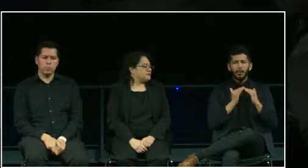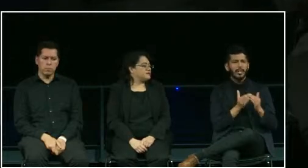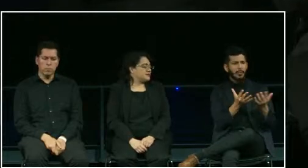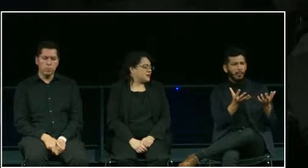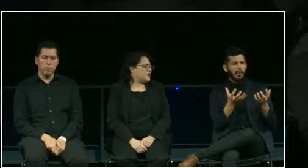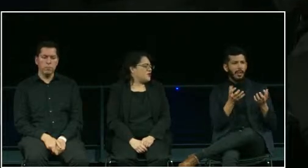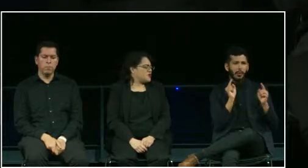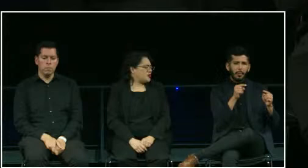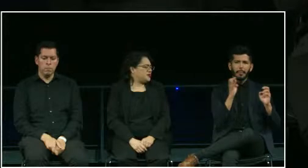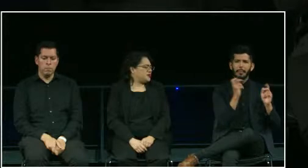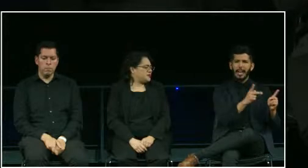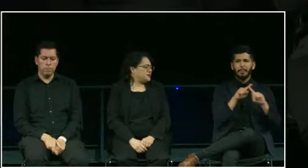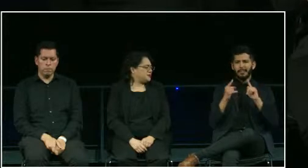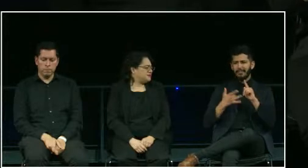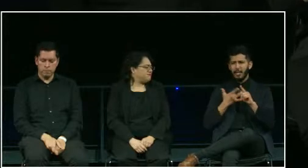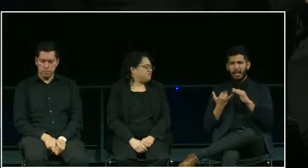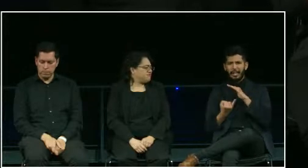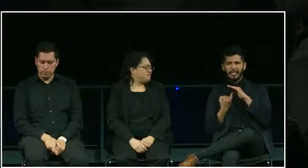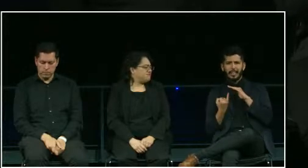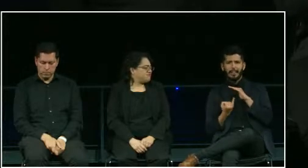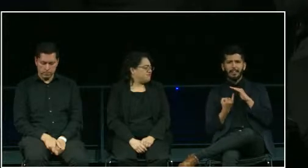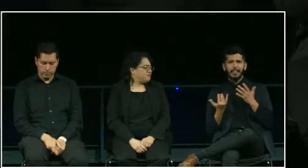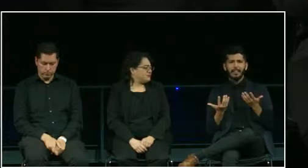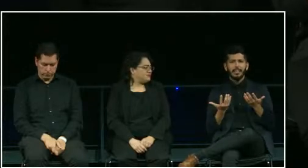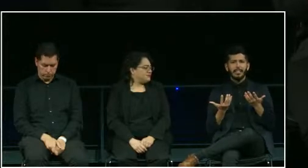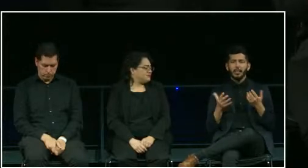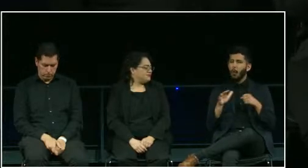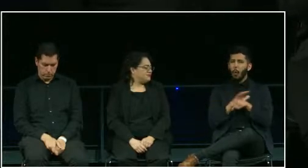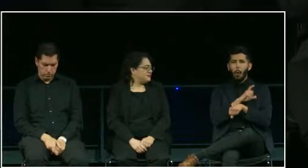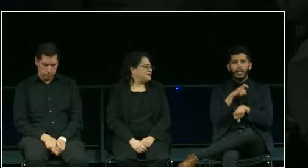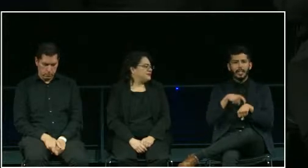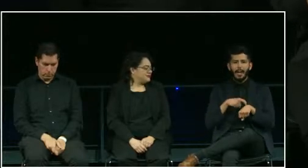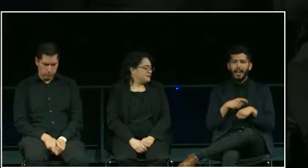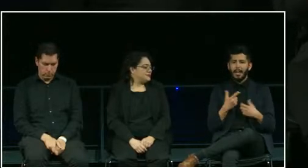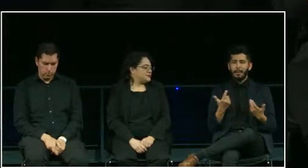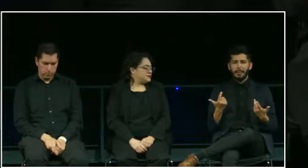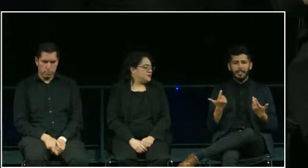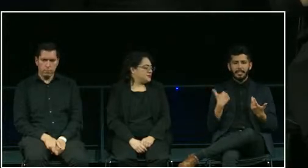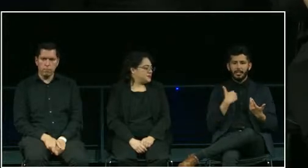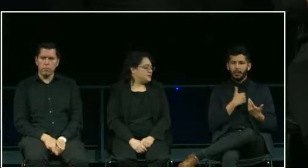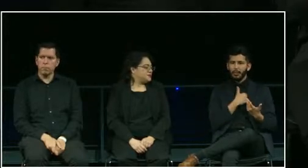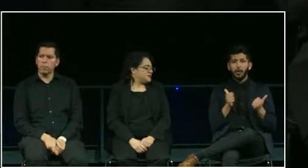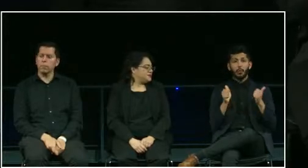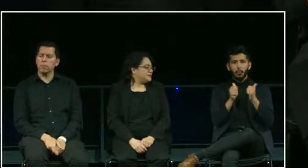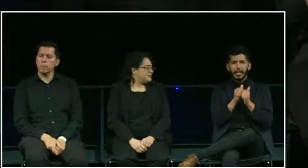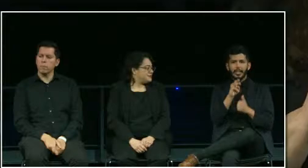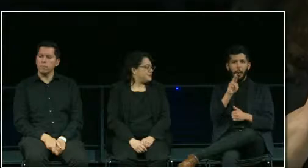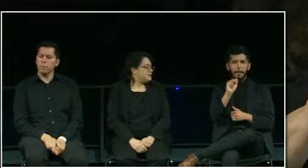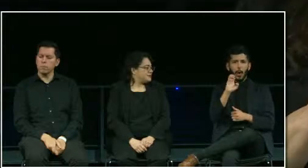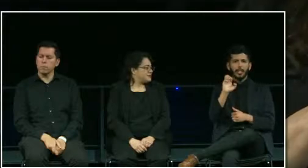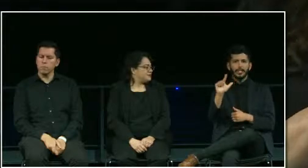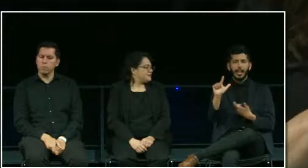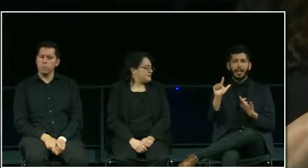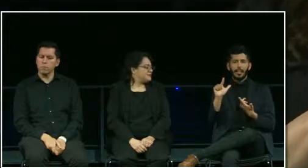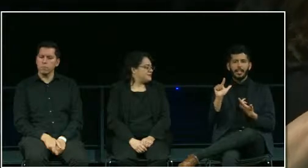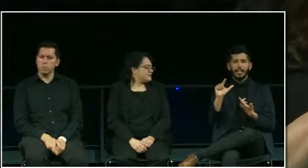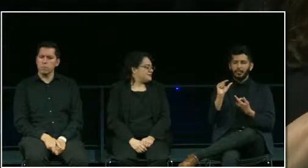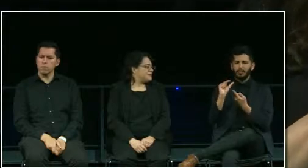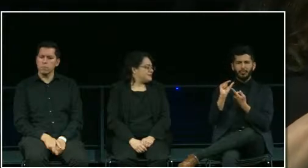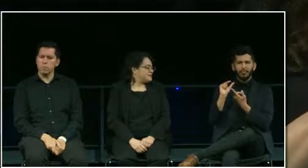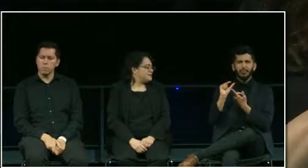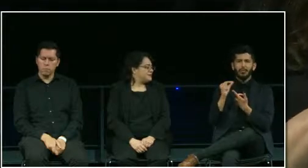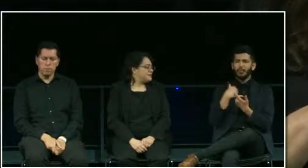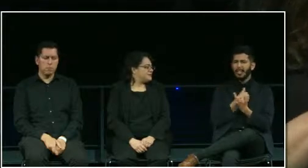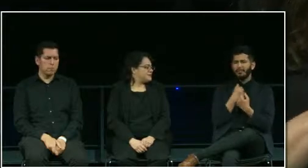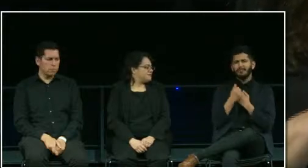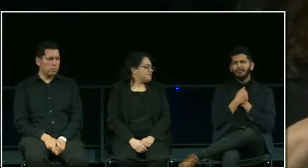it was, and the whole time we were with Marcel, I know we all were loved